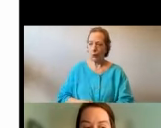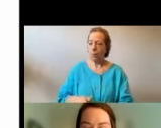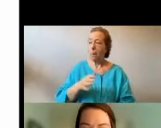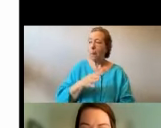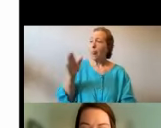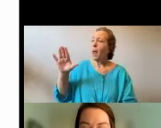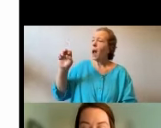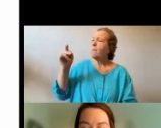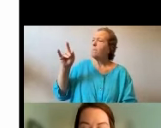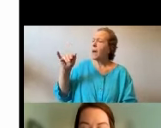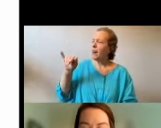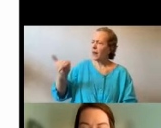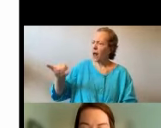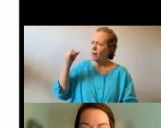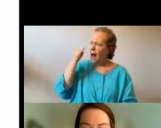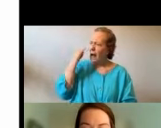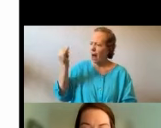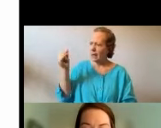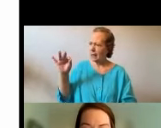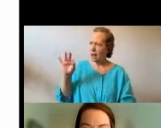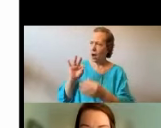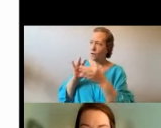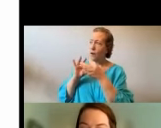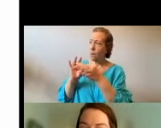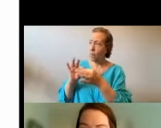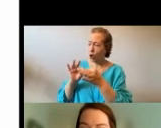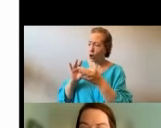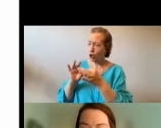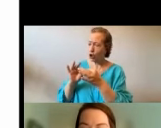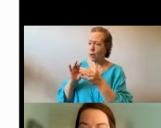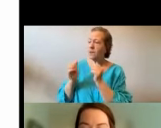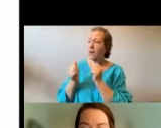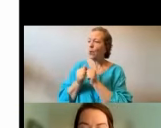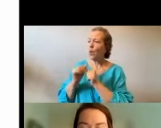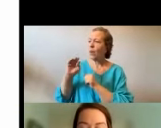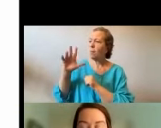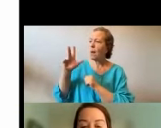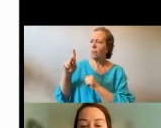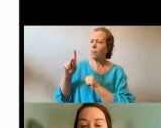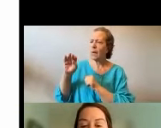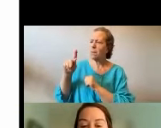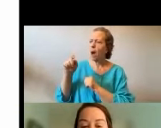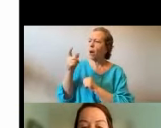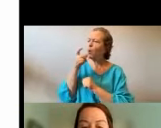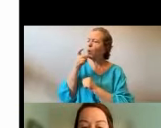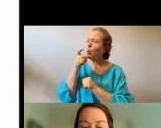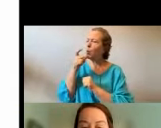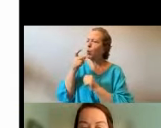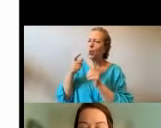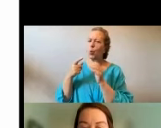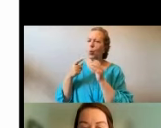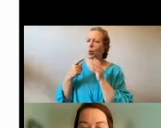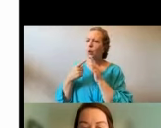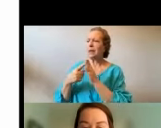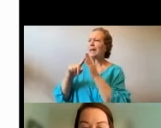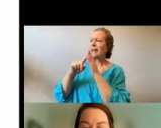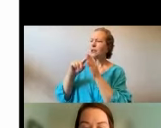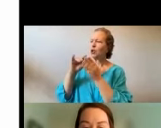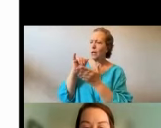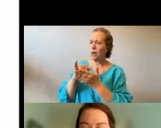idea of partnerships and with the MLP model, who initiates the partnership? Is there a sort